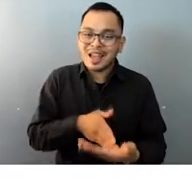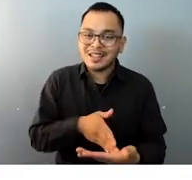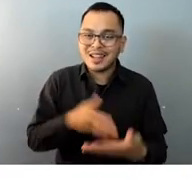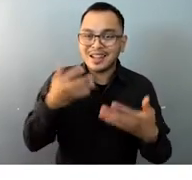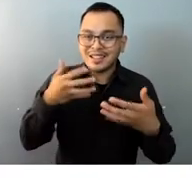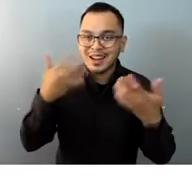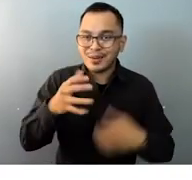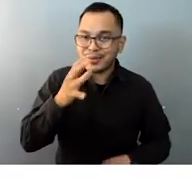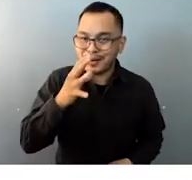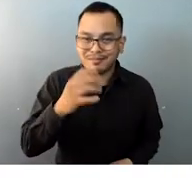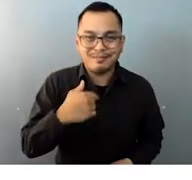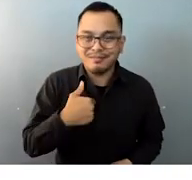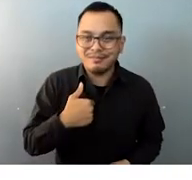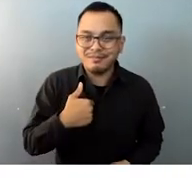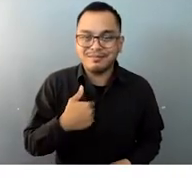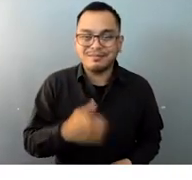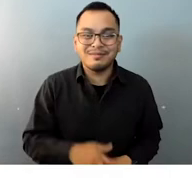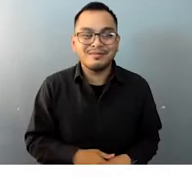the anti-tiger mom.